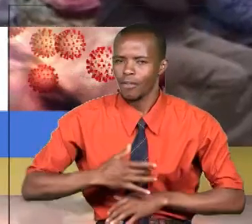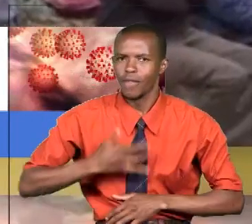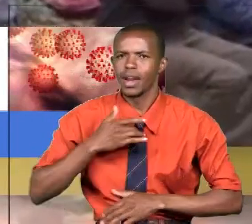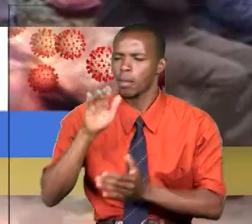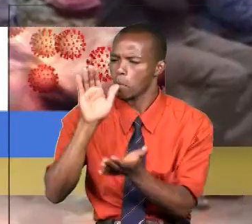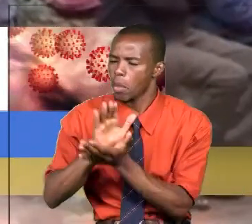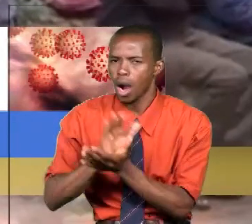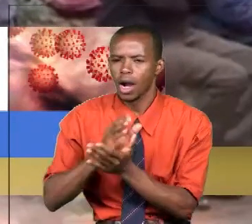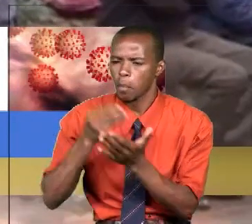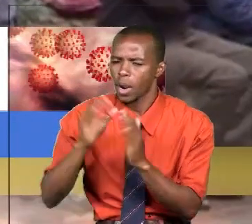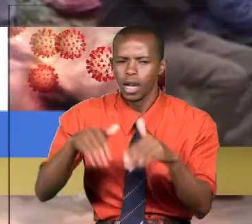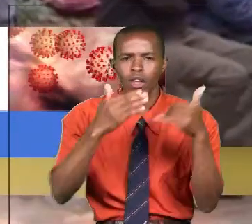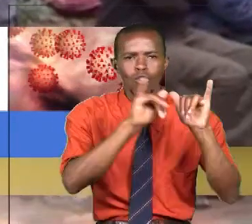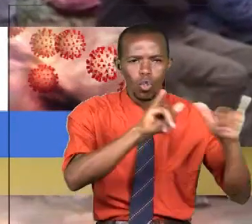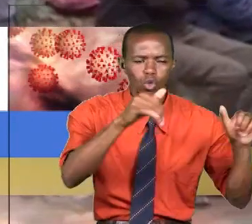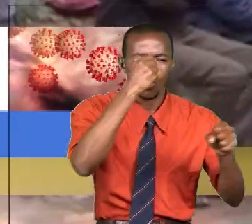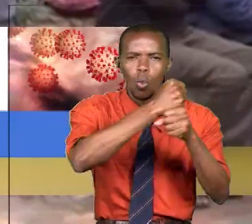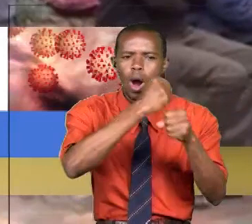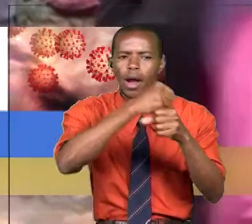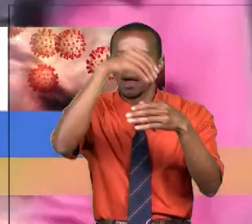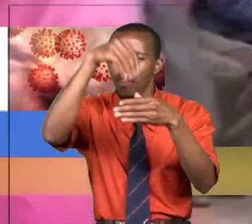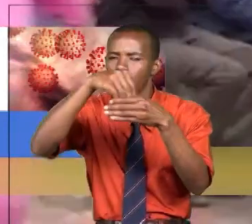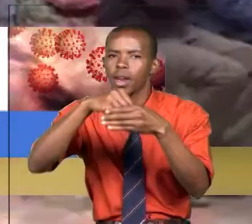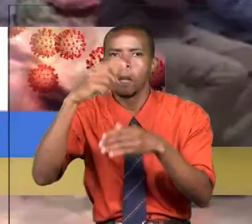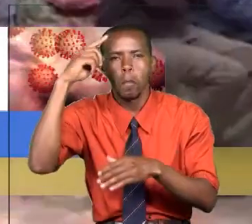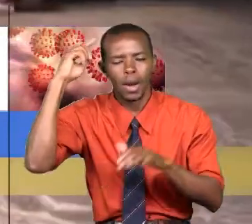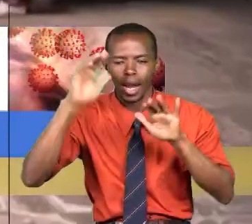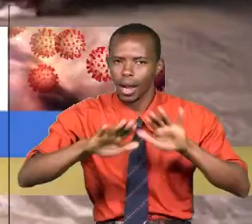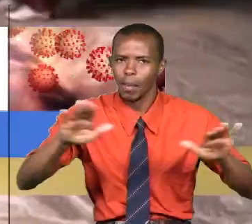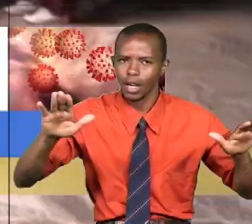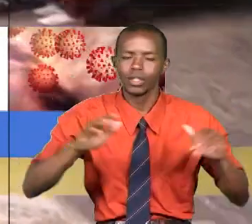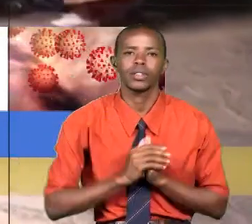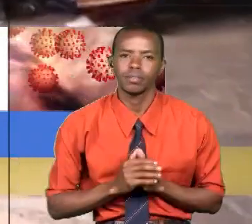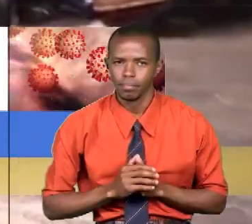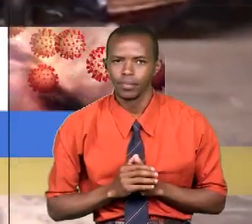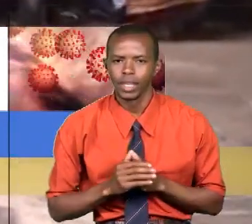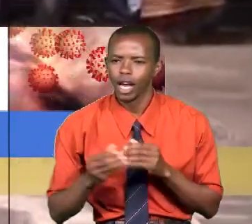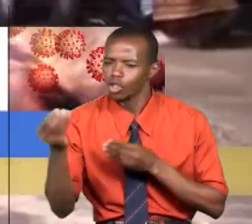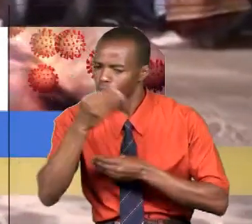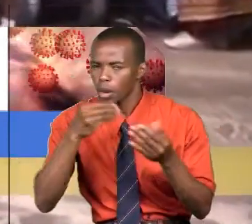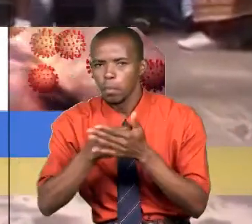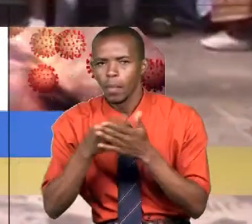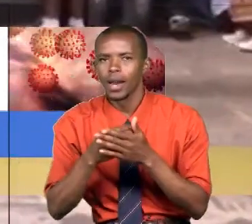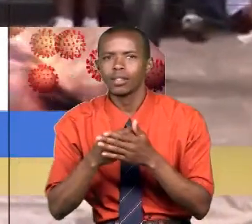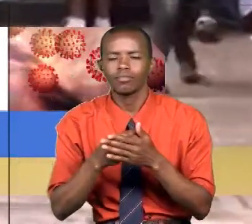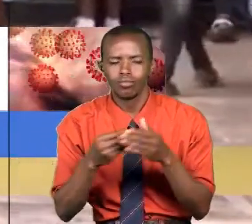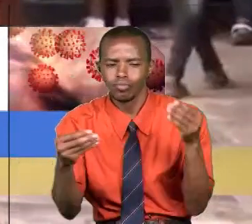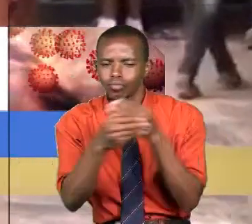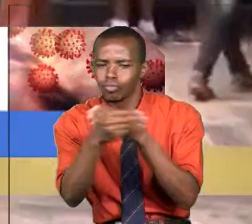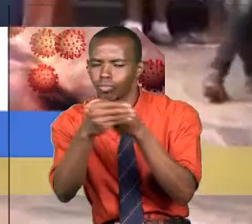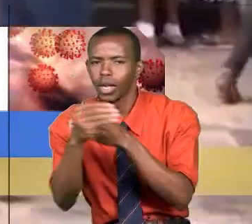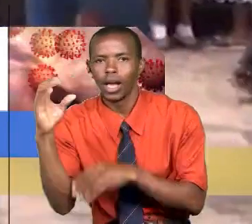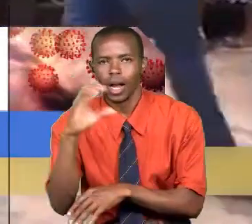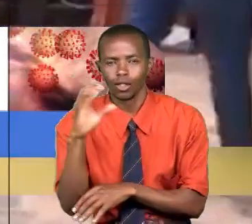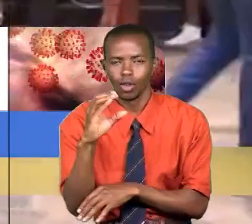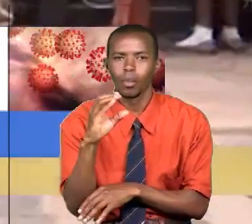facilities are giving money to those who operate in black market. Bureaucrats detained started selling foreign currency to ordinary walk-in customers